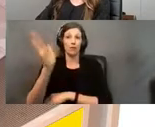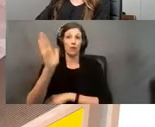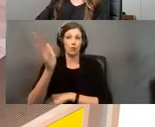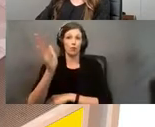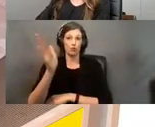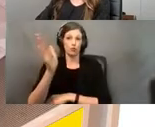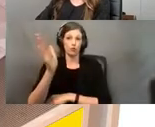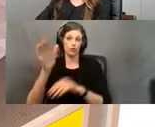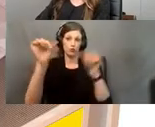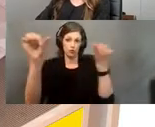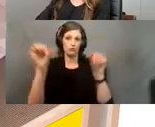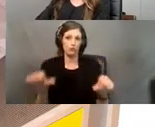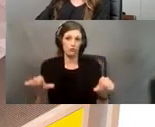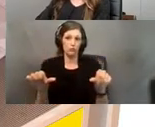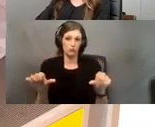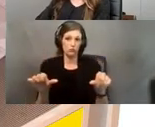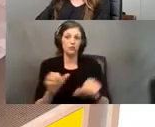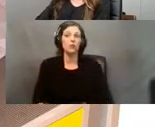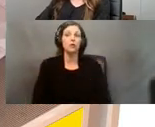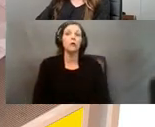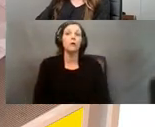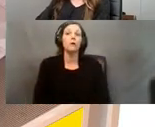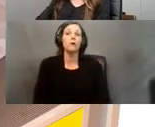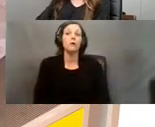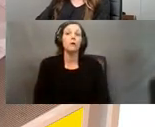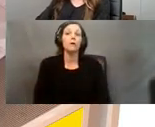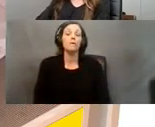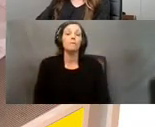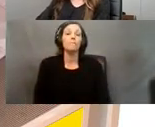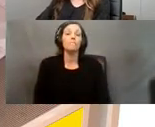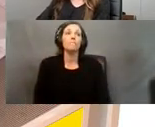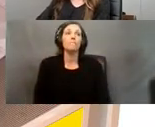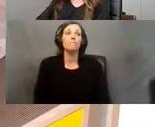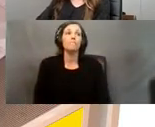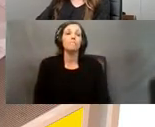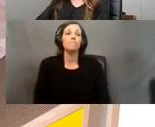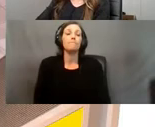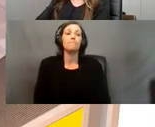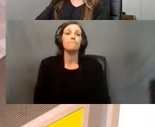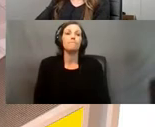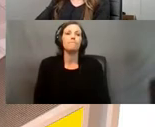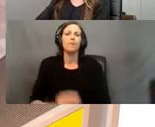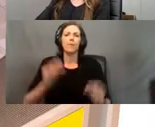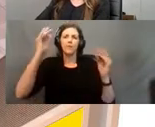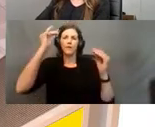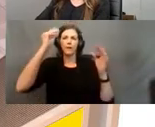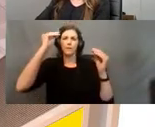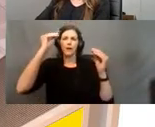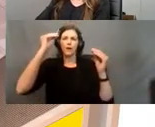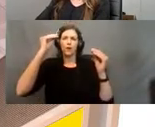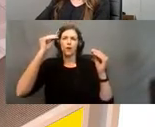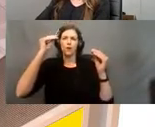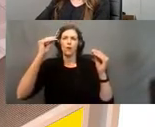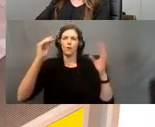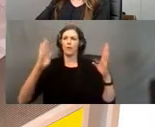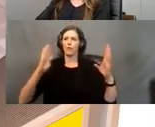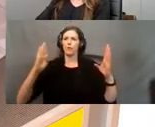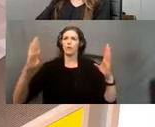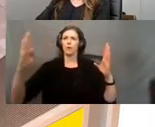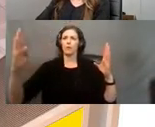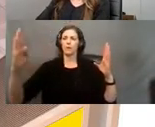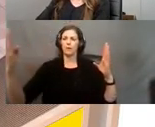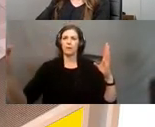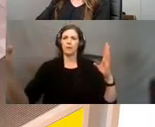presentation, think about that perimeter around a